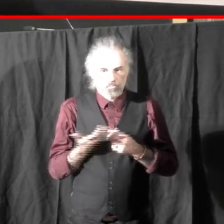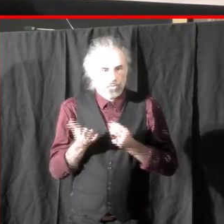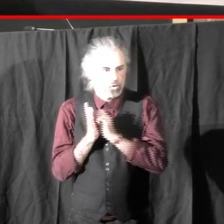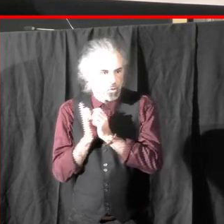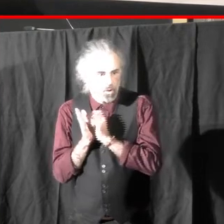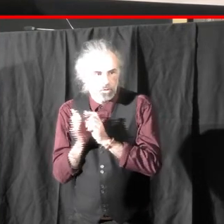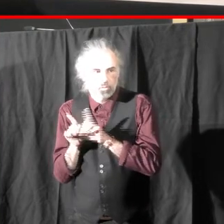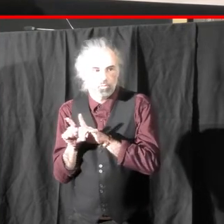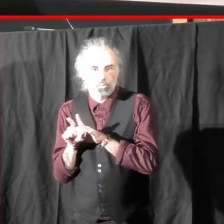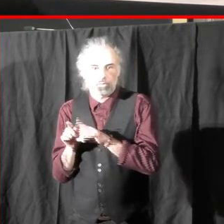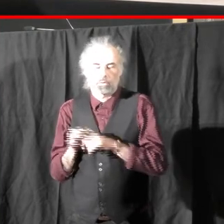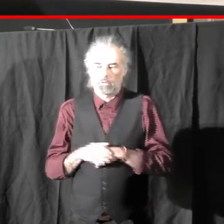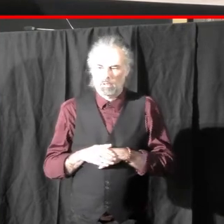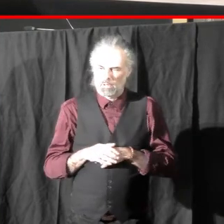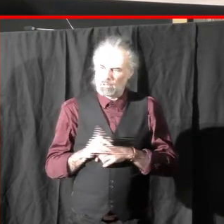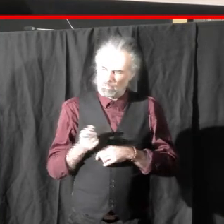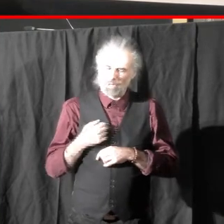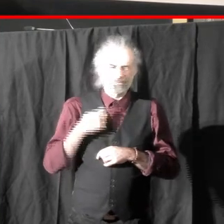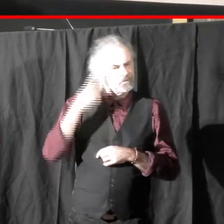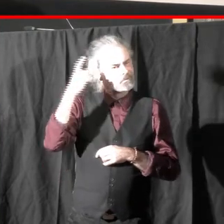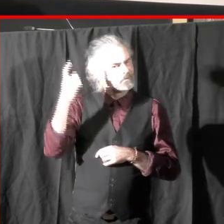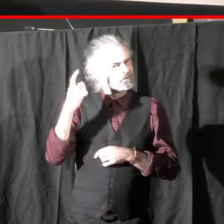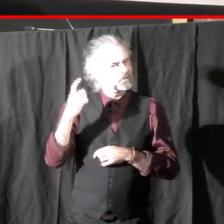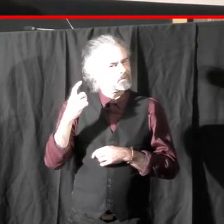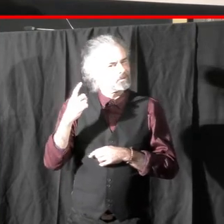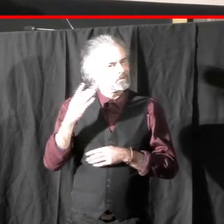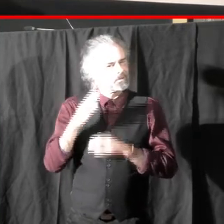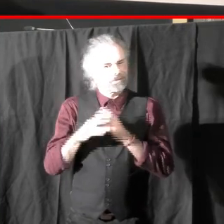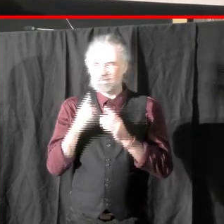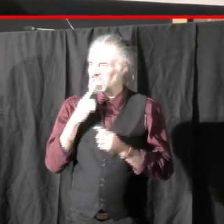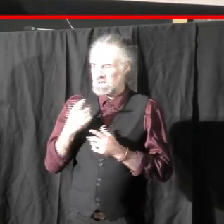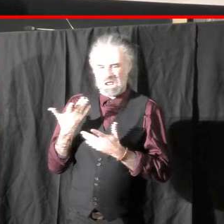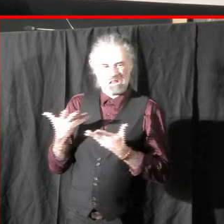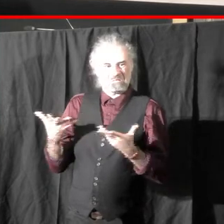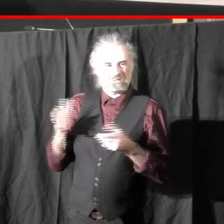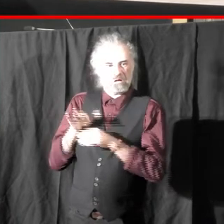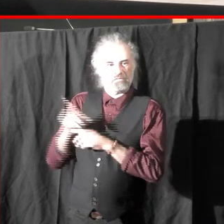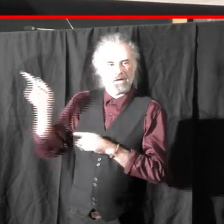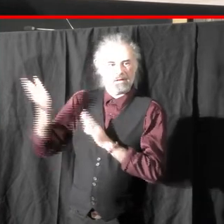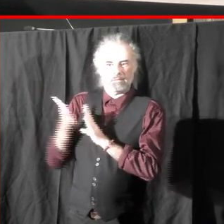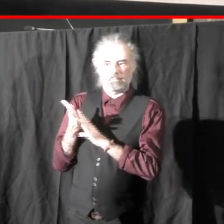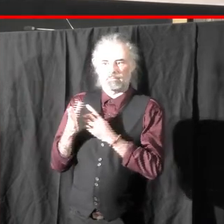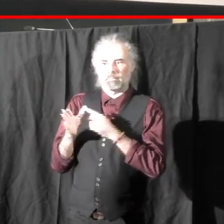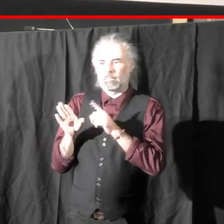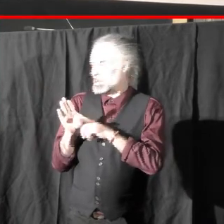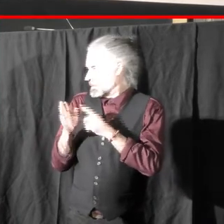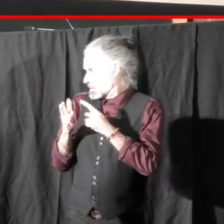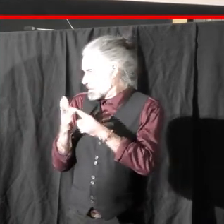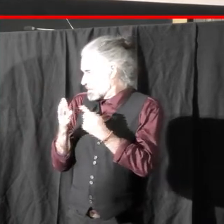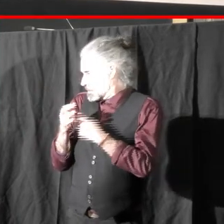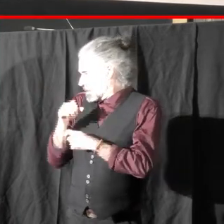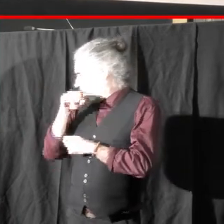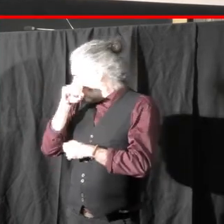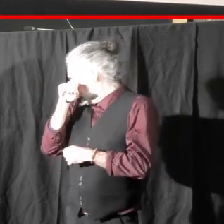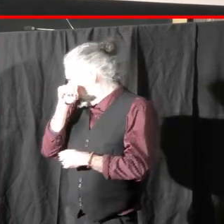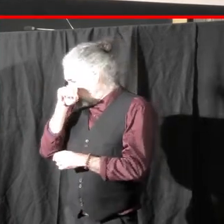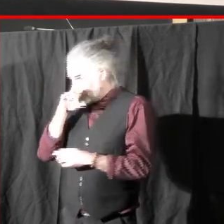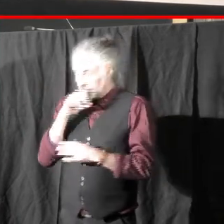journalist. But I'm kind of curious, no one mentioned the mayor before. And you know, he was under pressure up